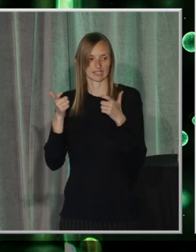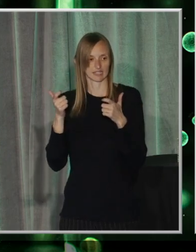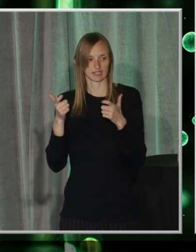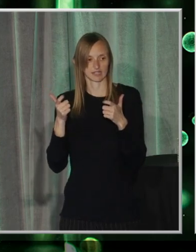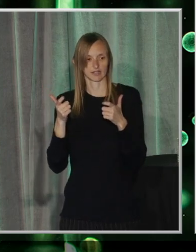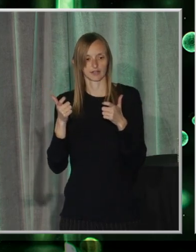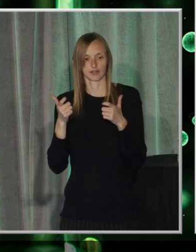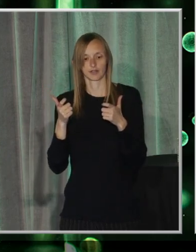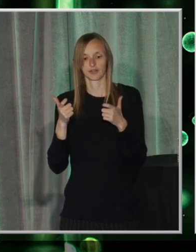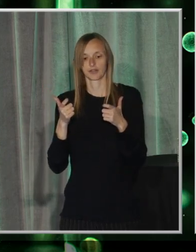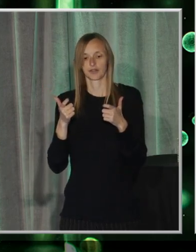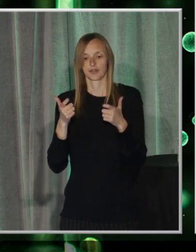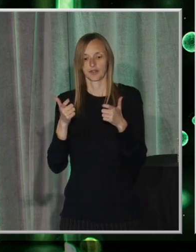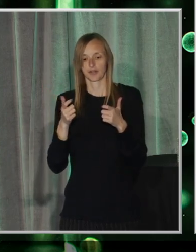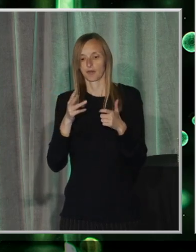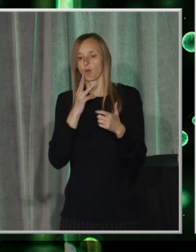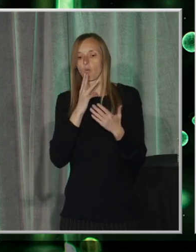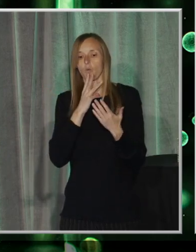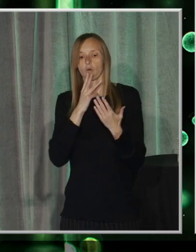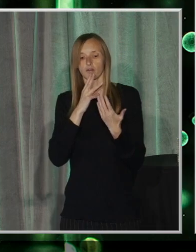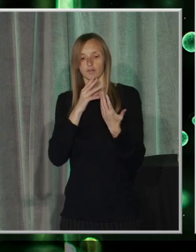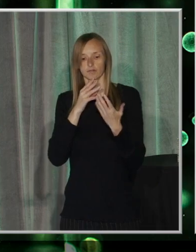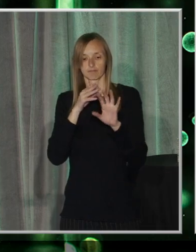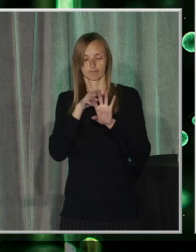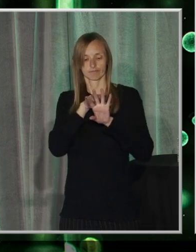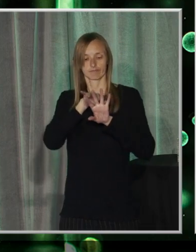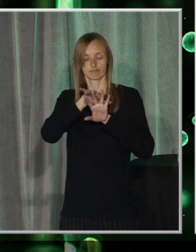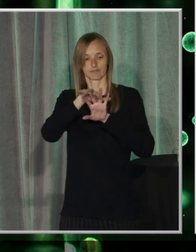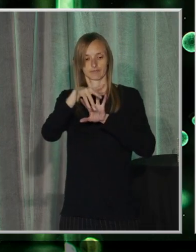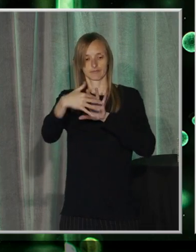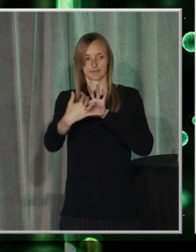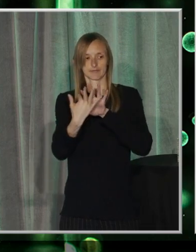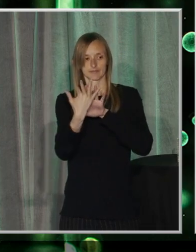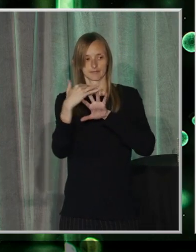even water will be resist and be able to make,